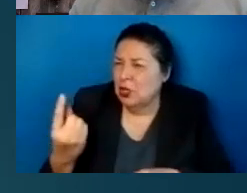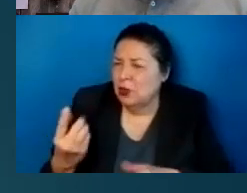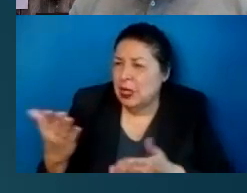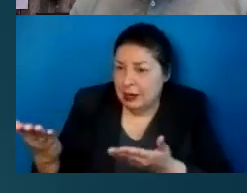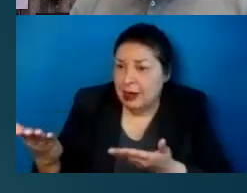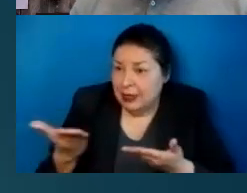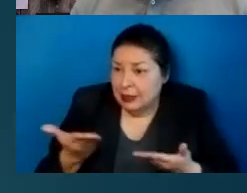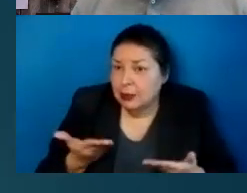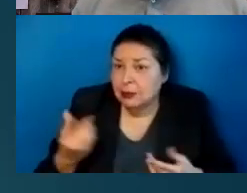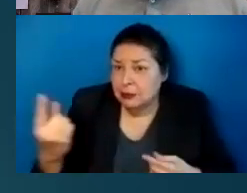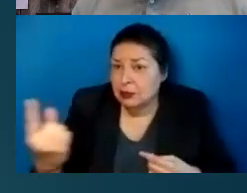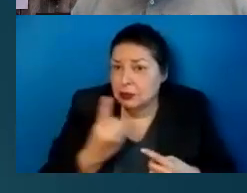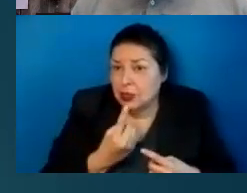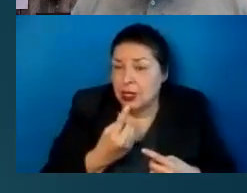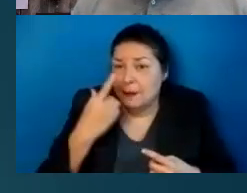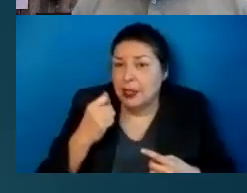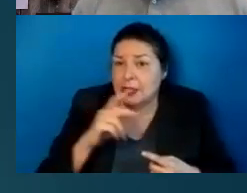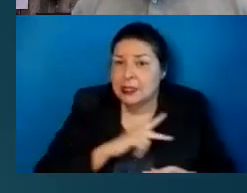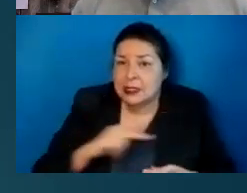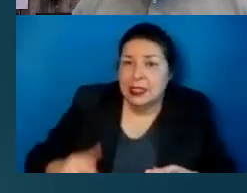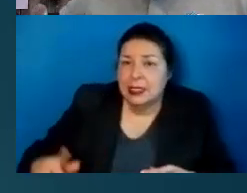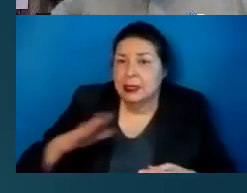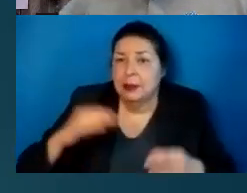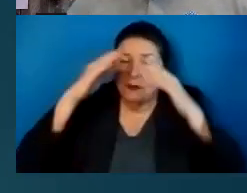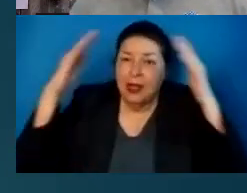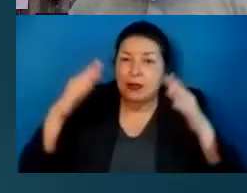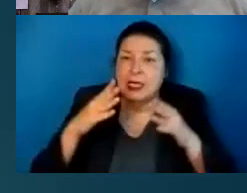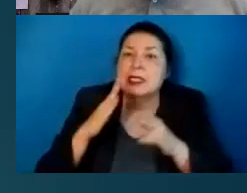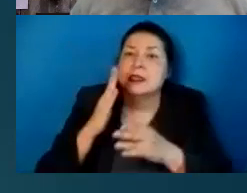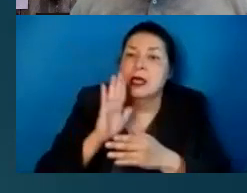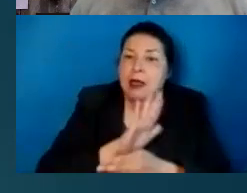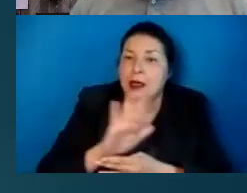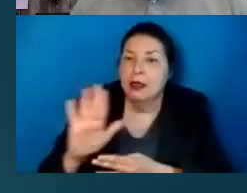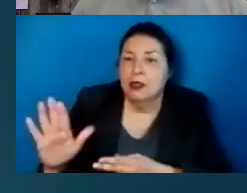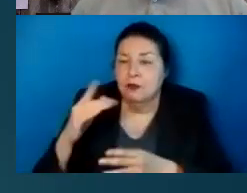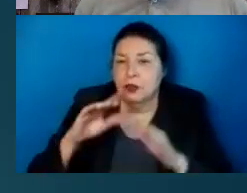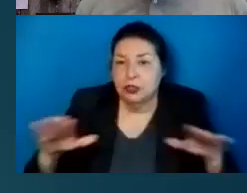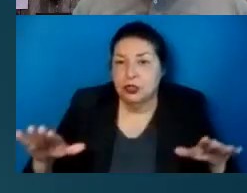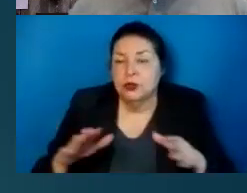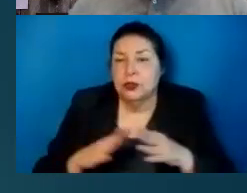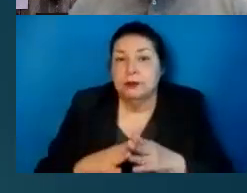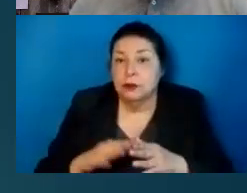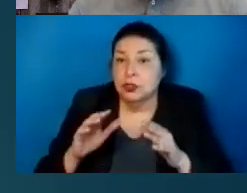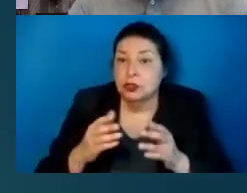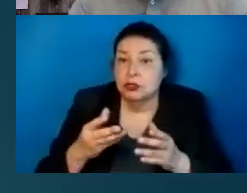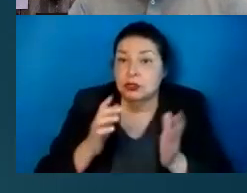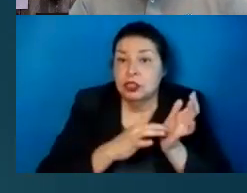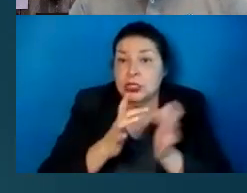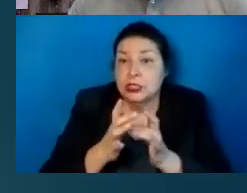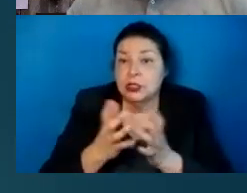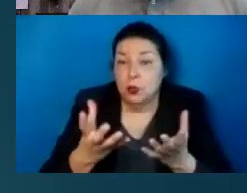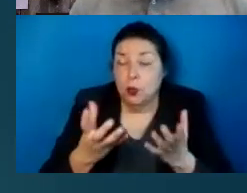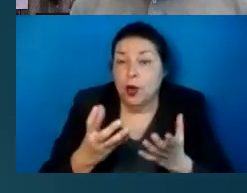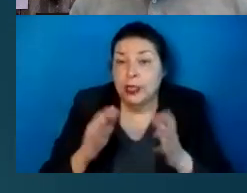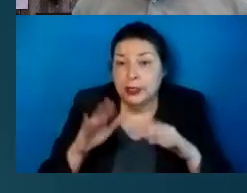heaven belongs to such as these. Jesus wanted the children involved. He wanted them